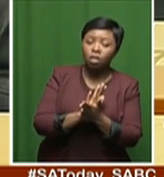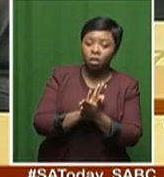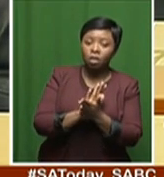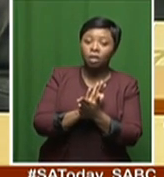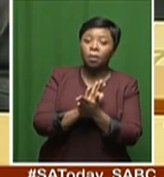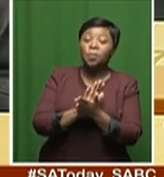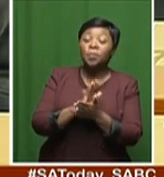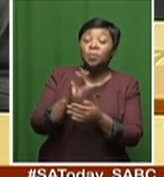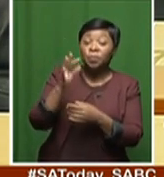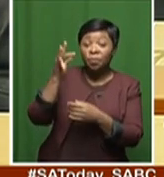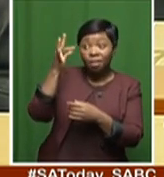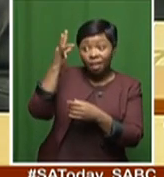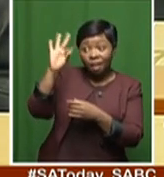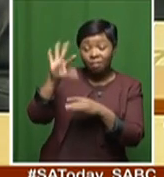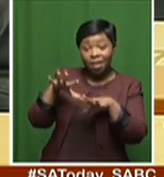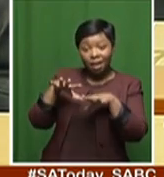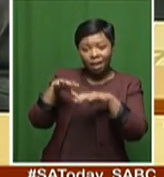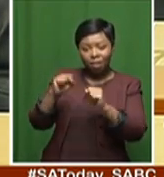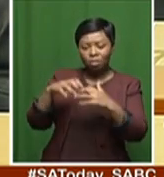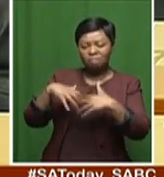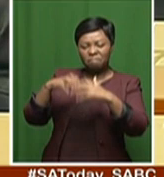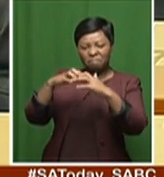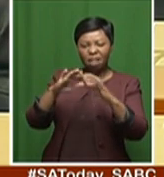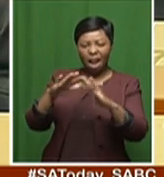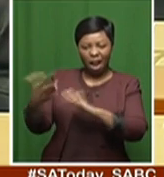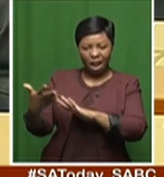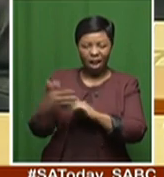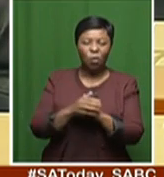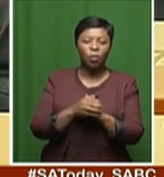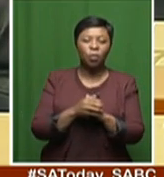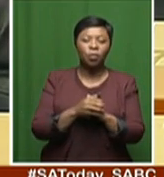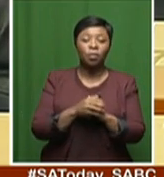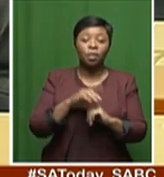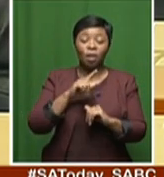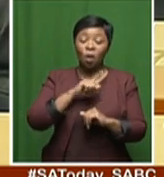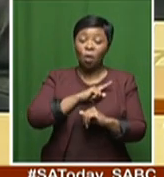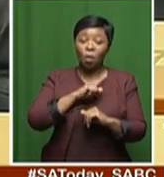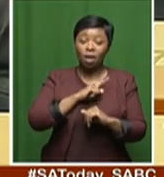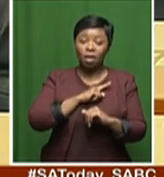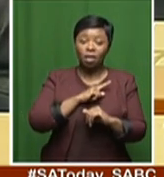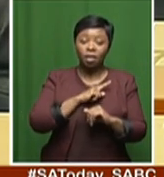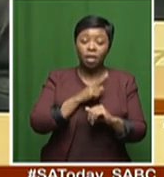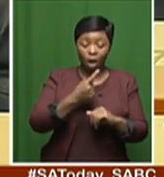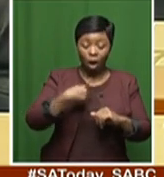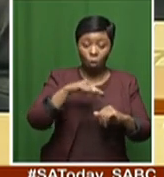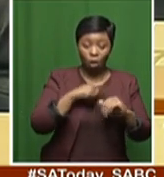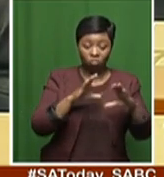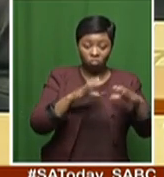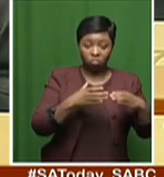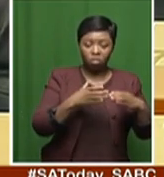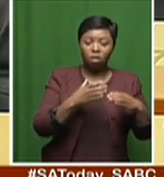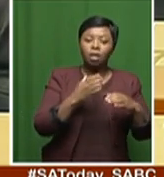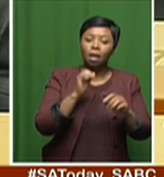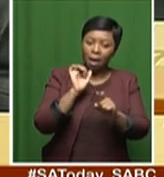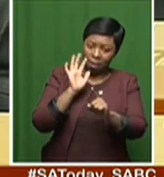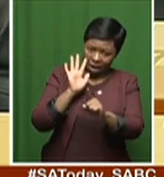occurred, because in the way that we have functioned as a party, it has had an impact on public institutions